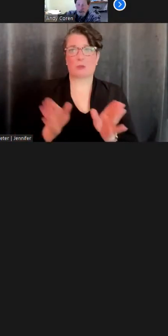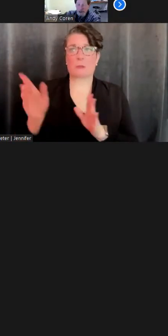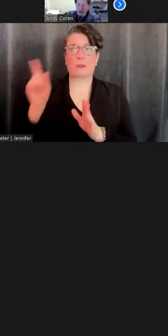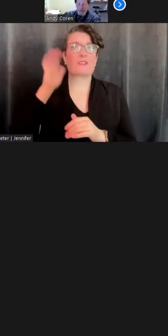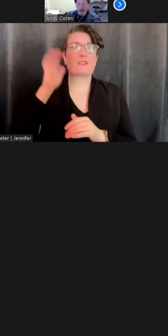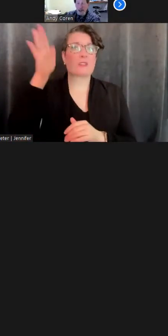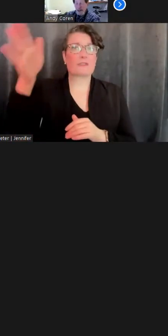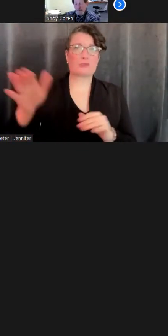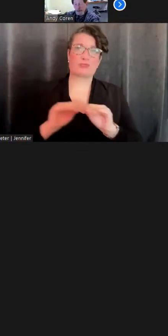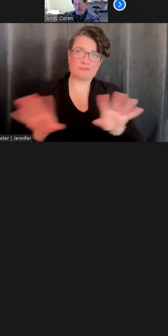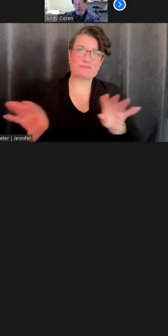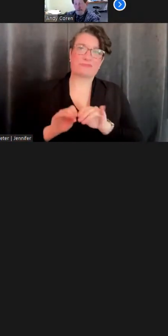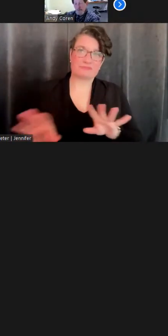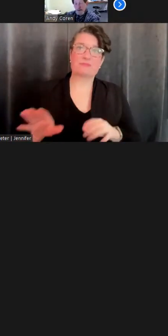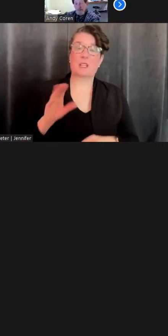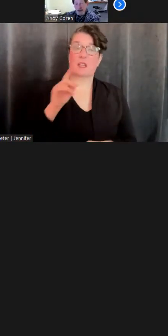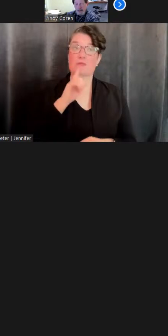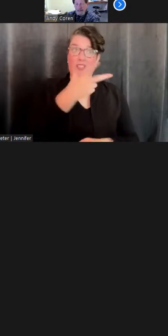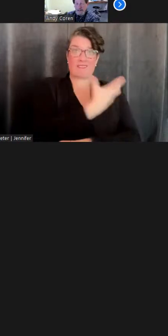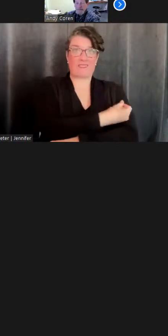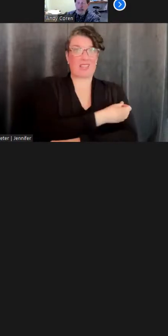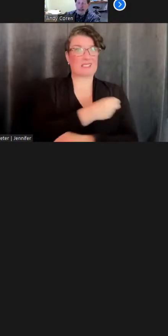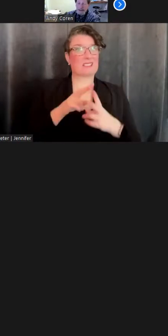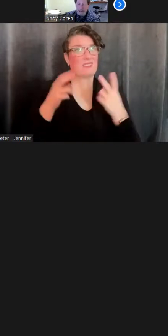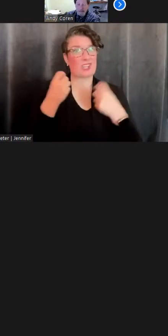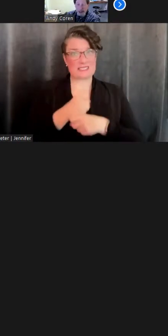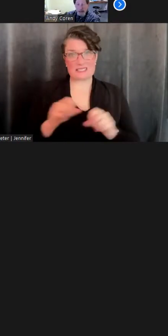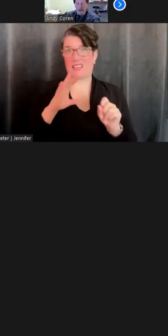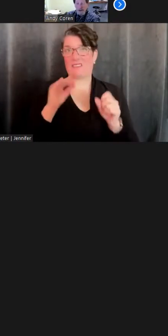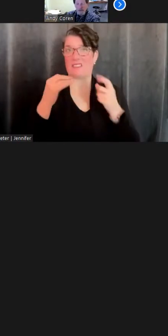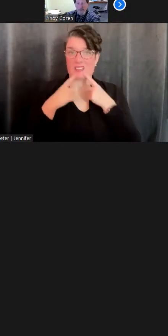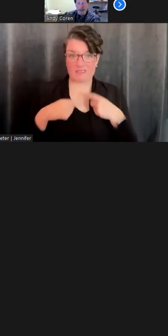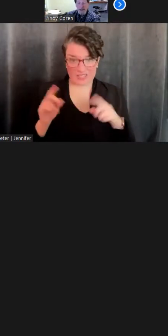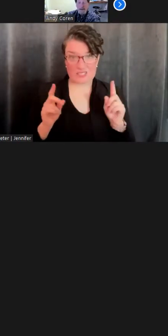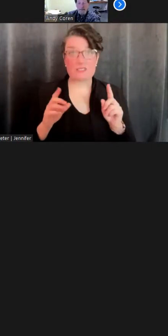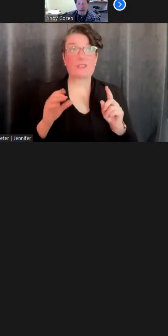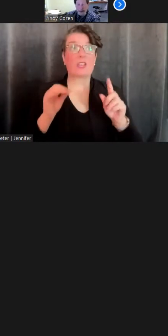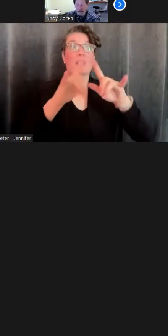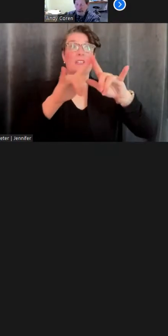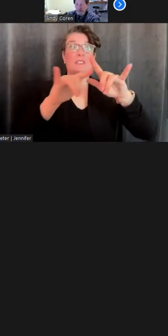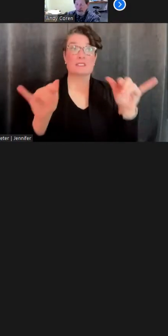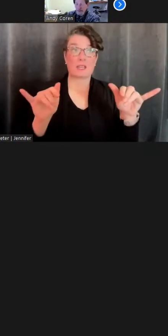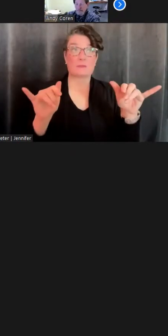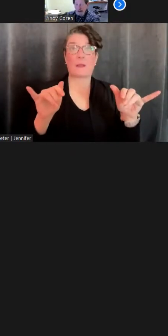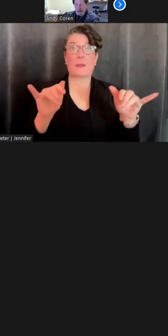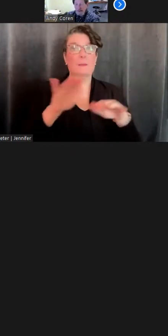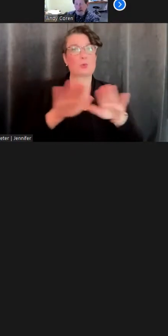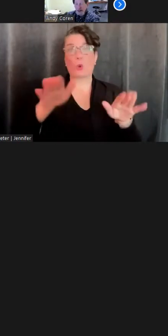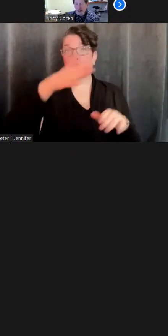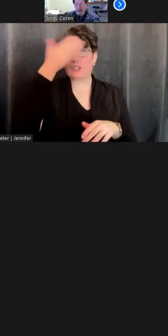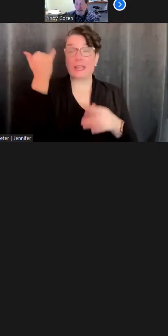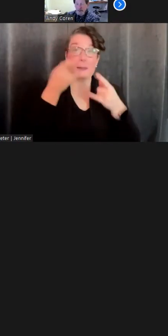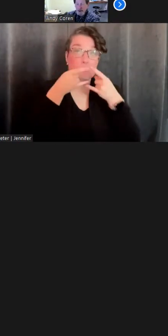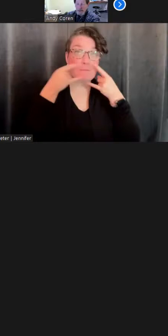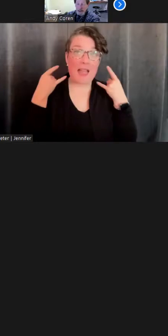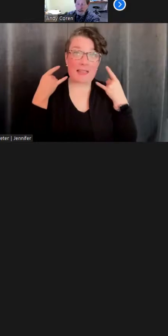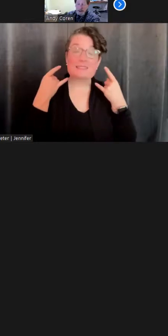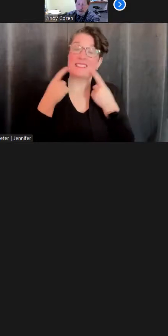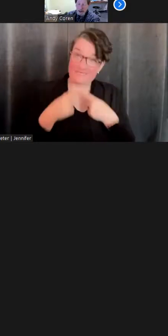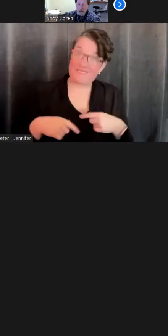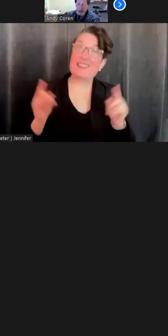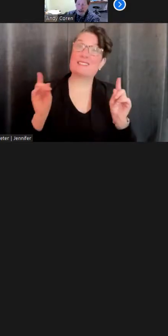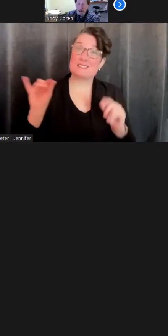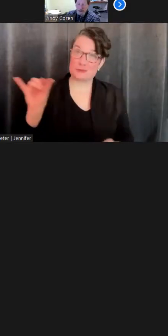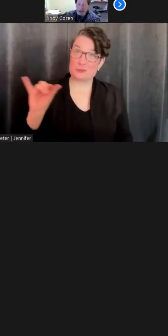are very safe and really very, very effective. At the same time, don't forget the masks are very effective, and we've